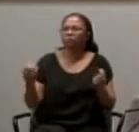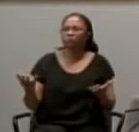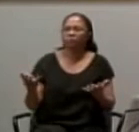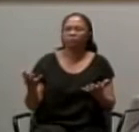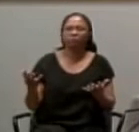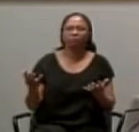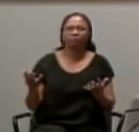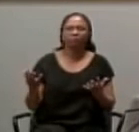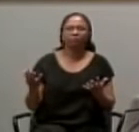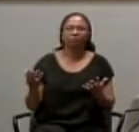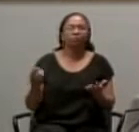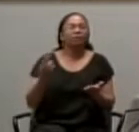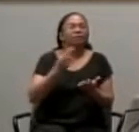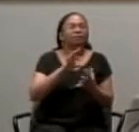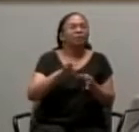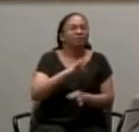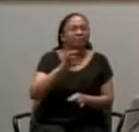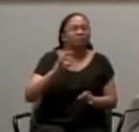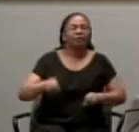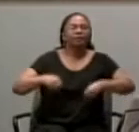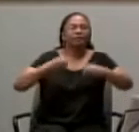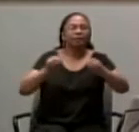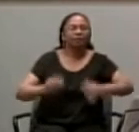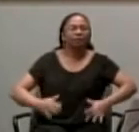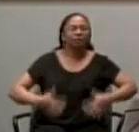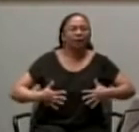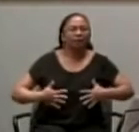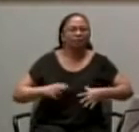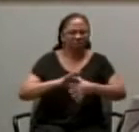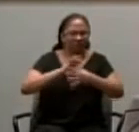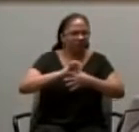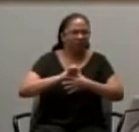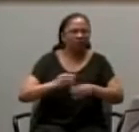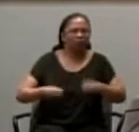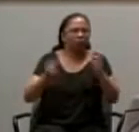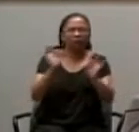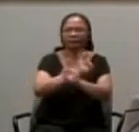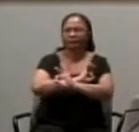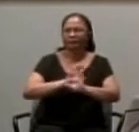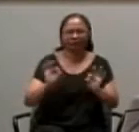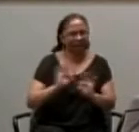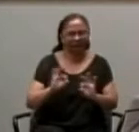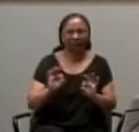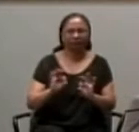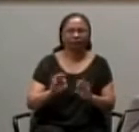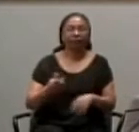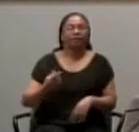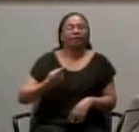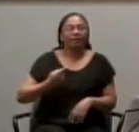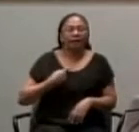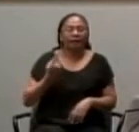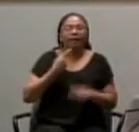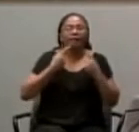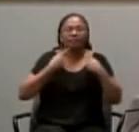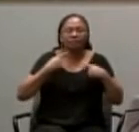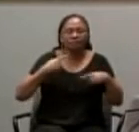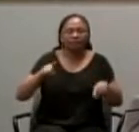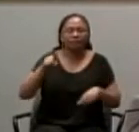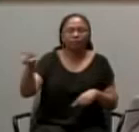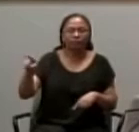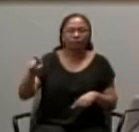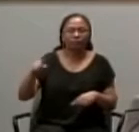It is the spirit that gives life. The flesh has nothing to offer. The words I have spoken to you are spirit,